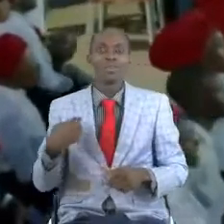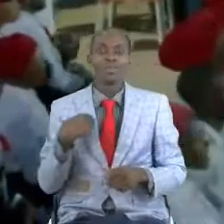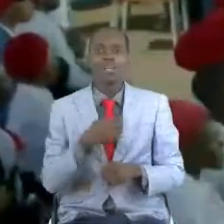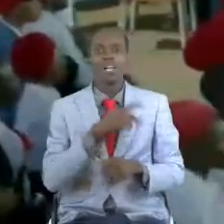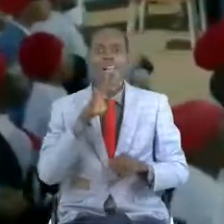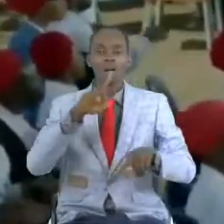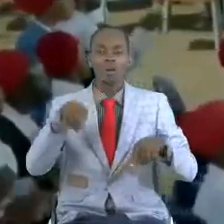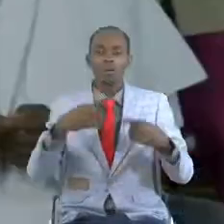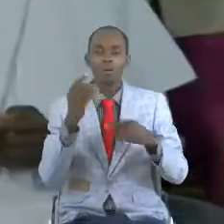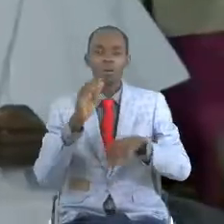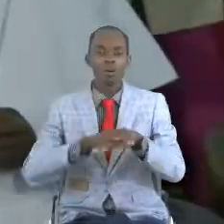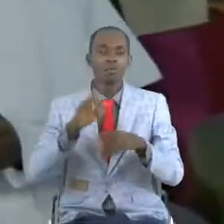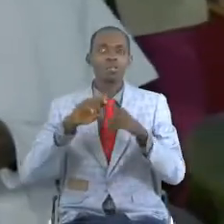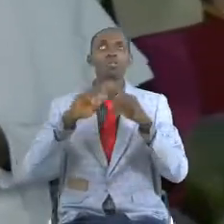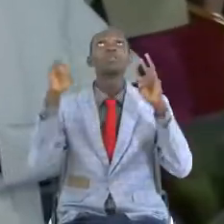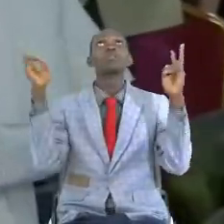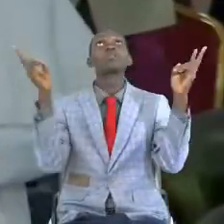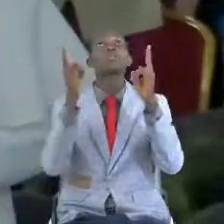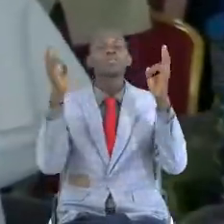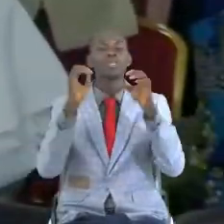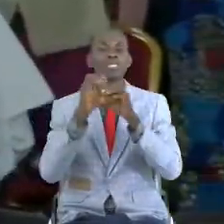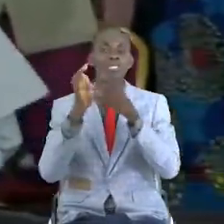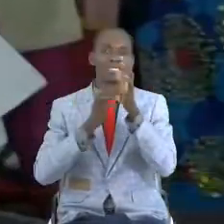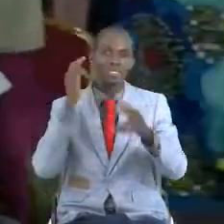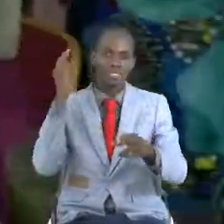in Jesus' name.